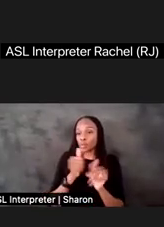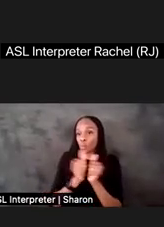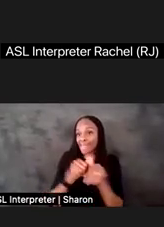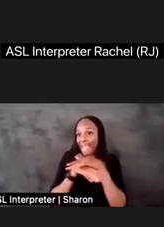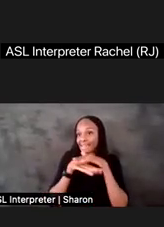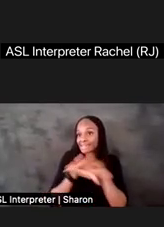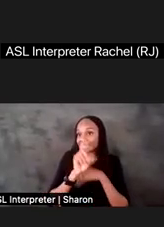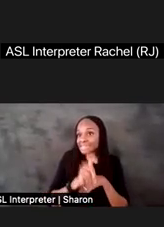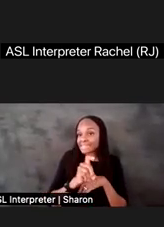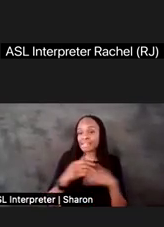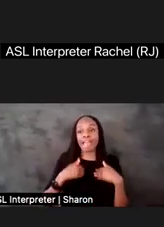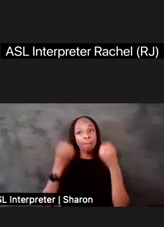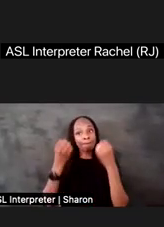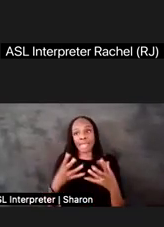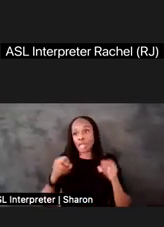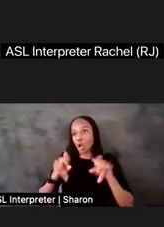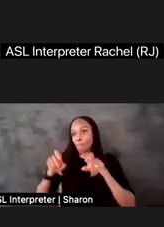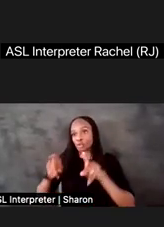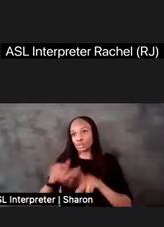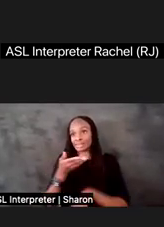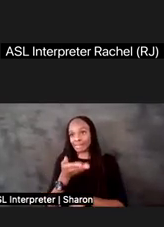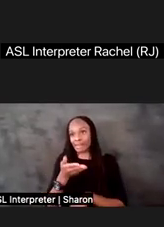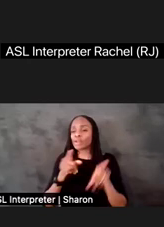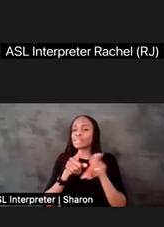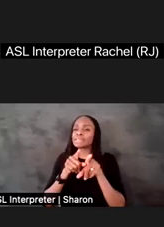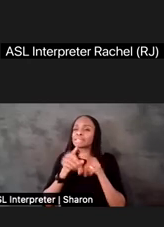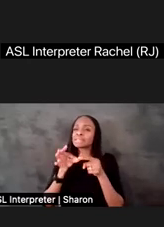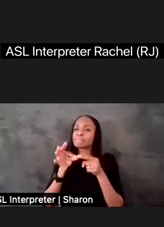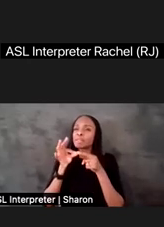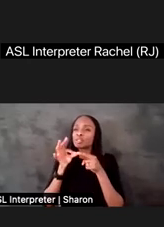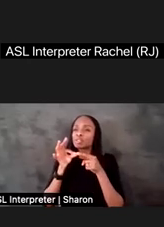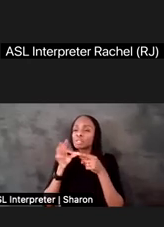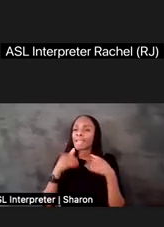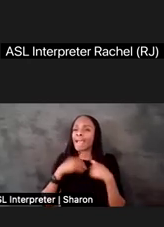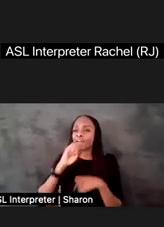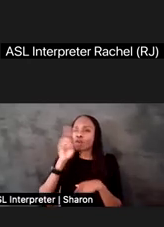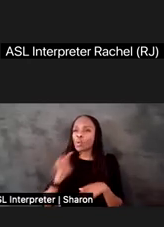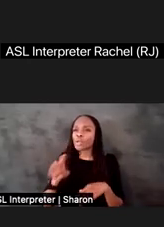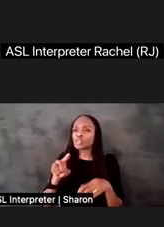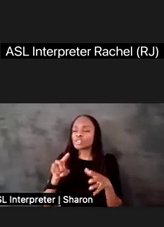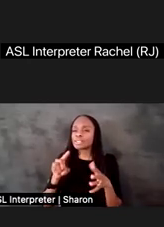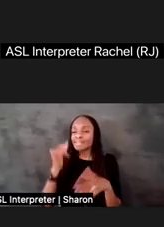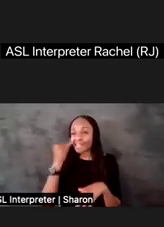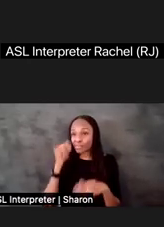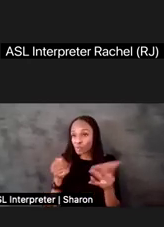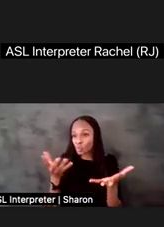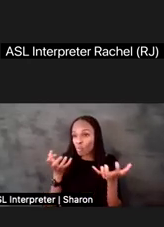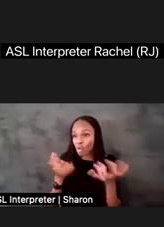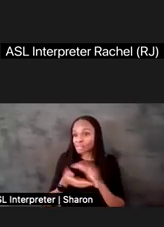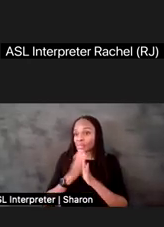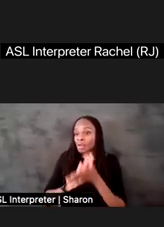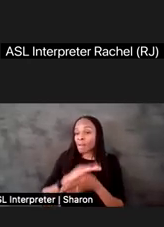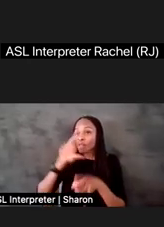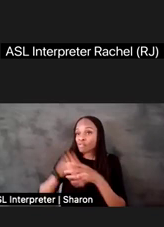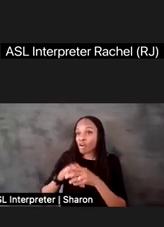lots of opportunities there. And especially also, there's a question there if you'd like to become involved with the